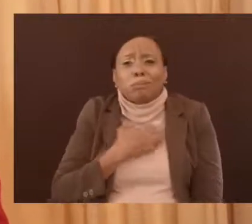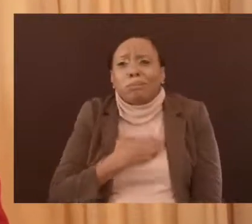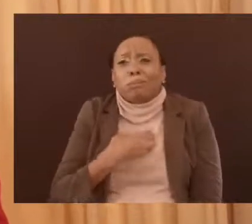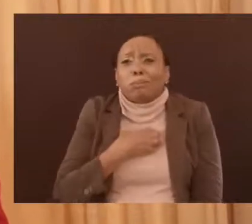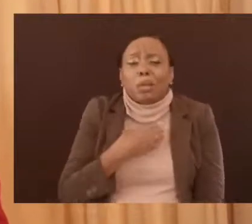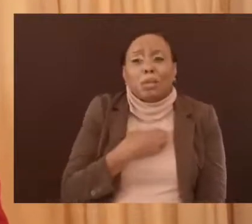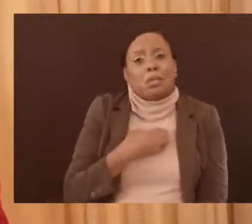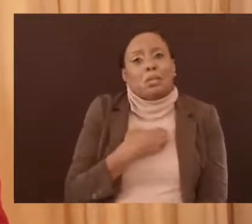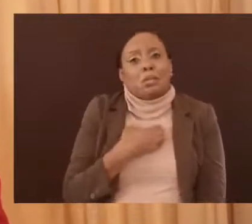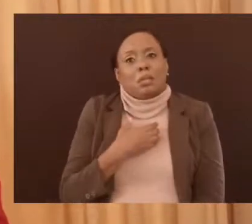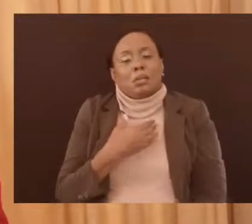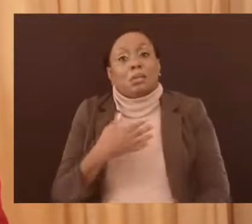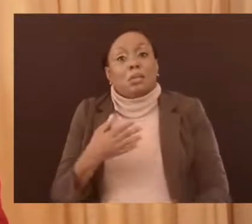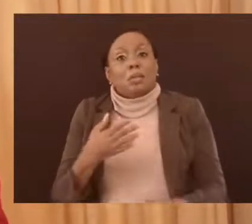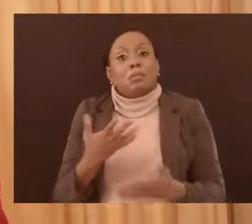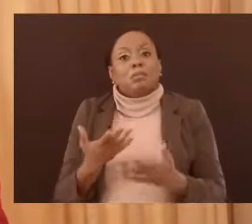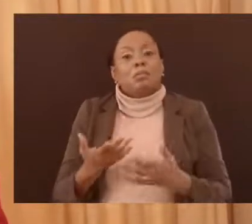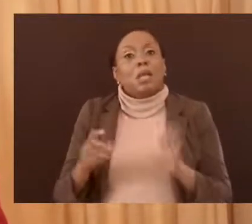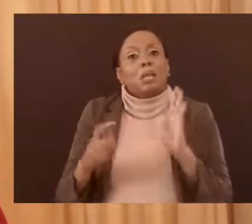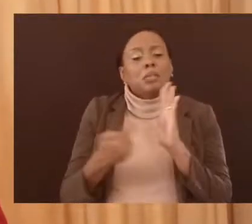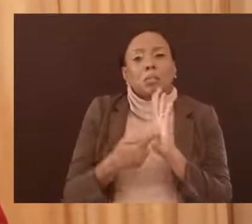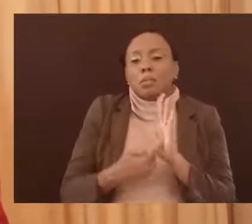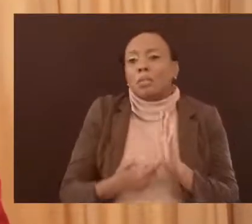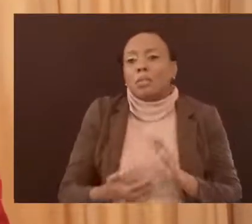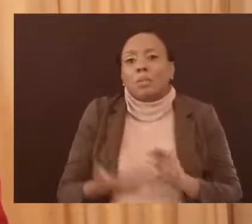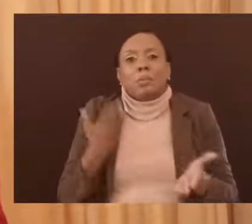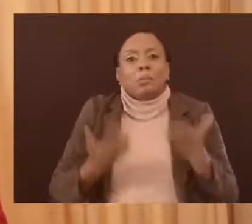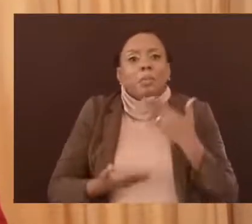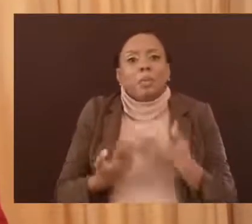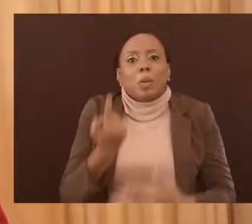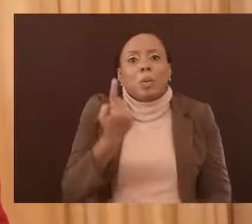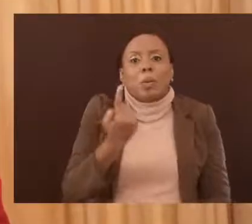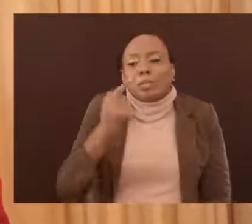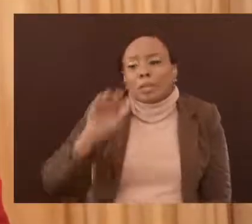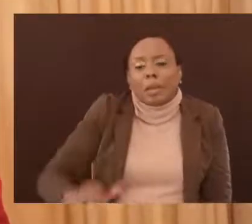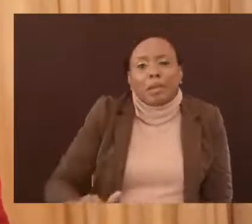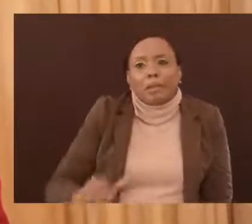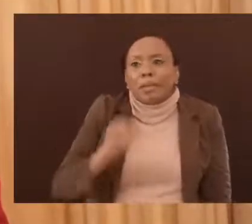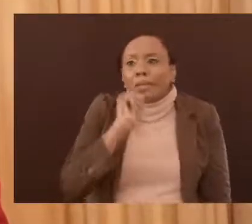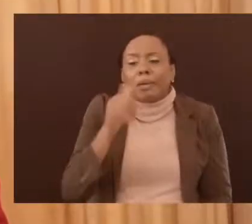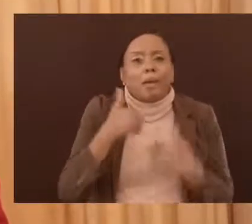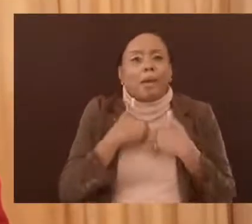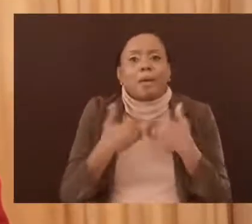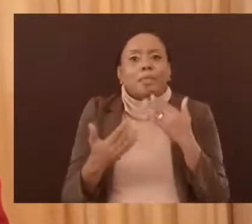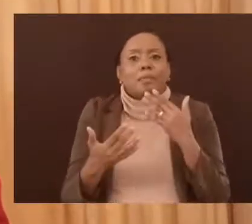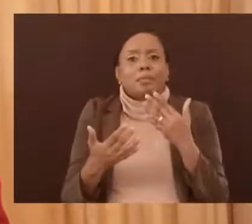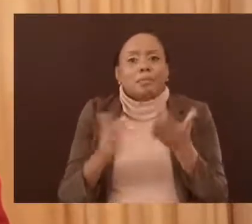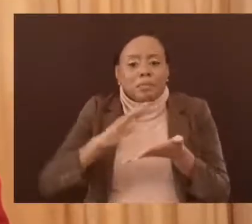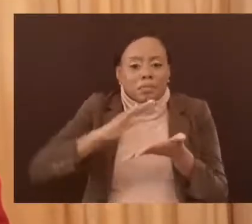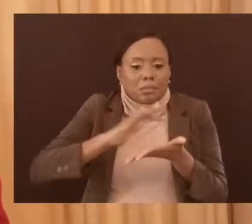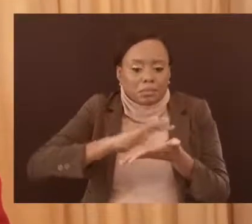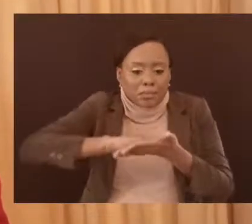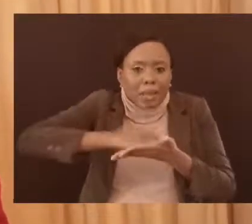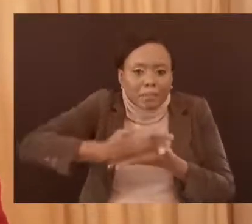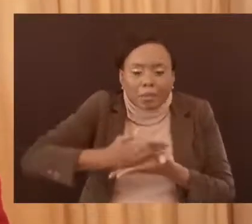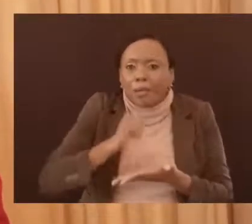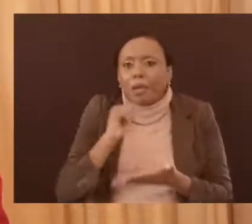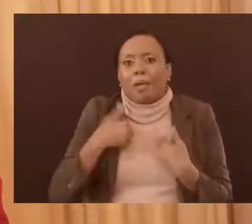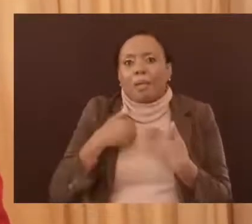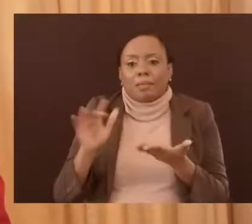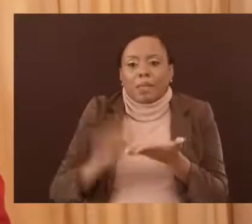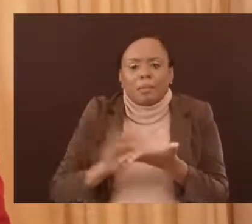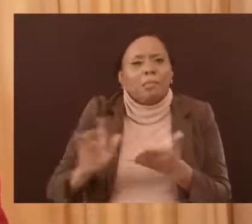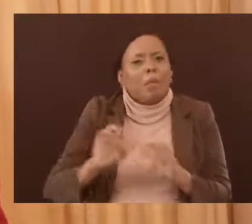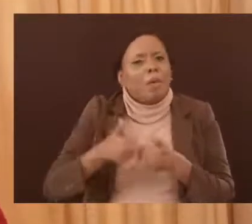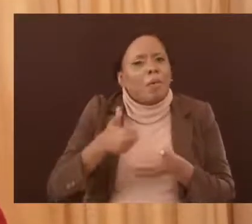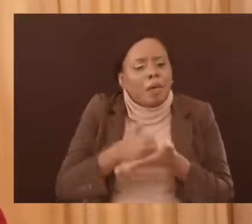that doesn't have a device. Let us see how we make the social services aware of the children who have challenges. Let us see how